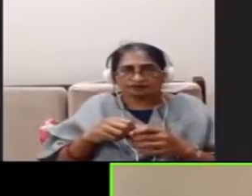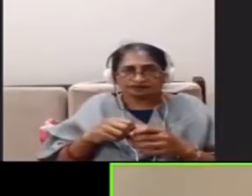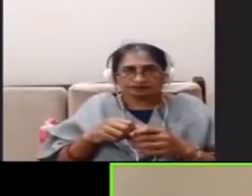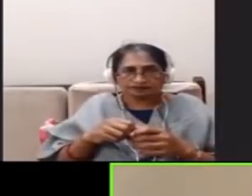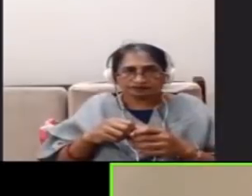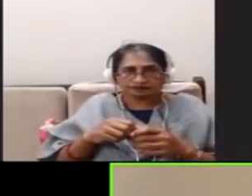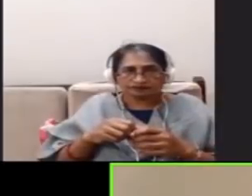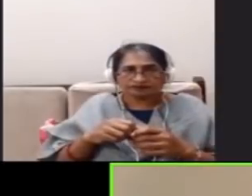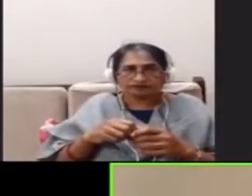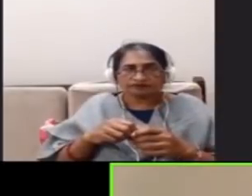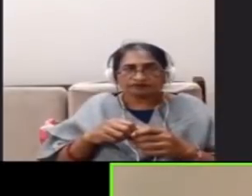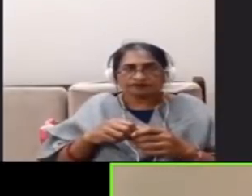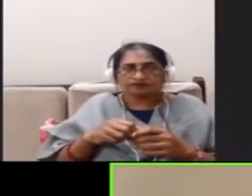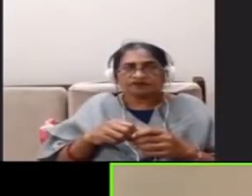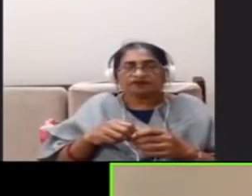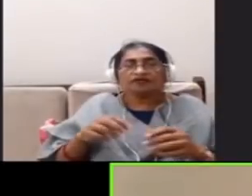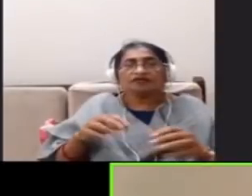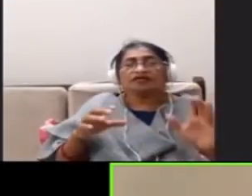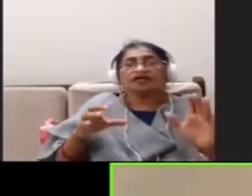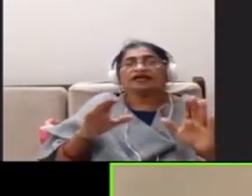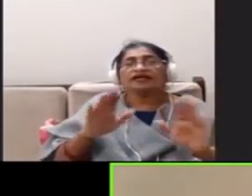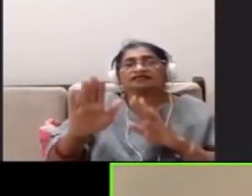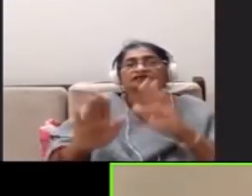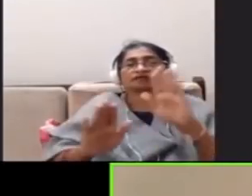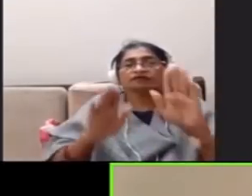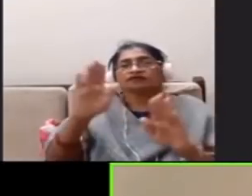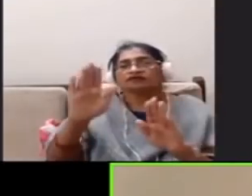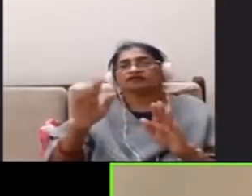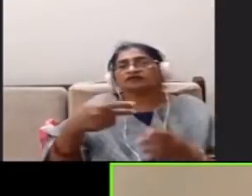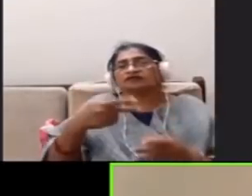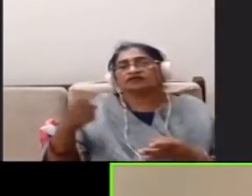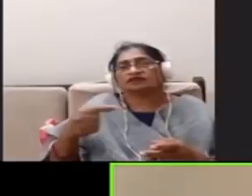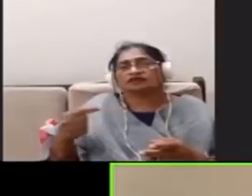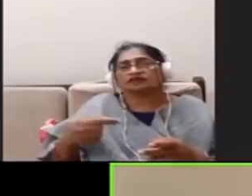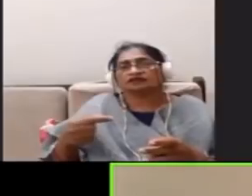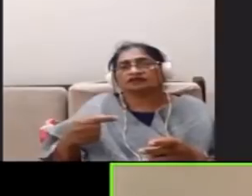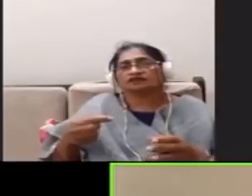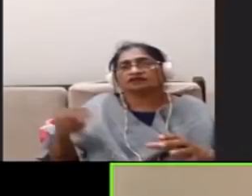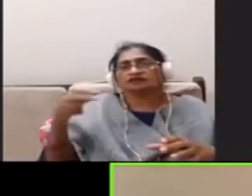There are art exhibitions, there are art events, including